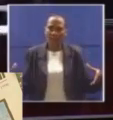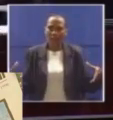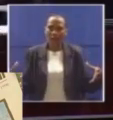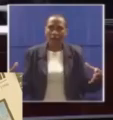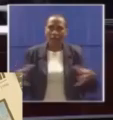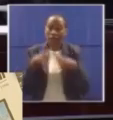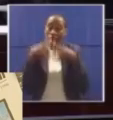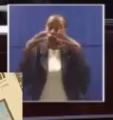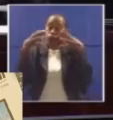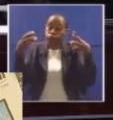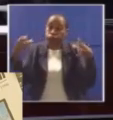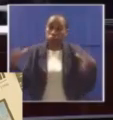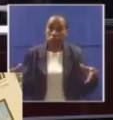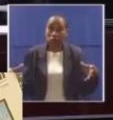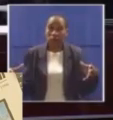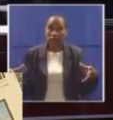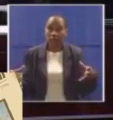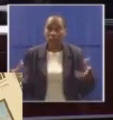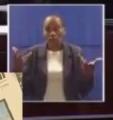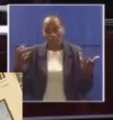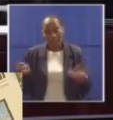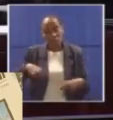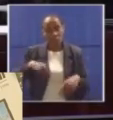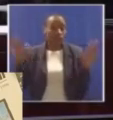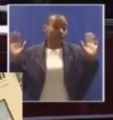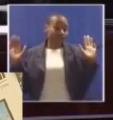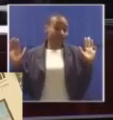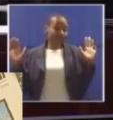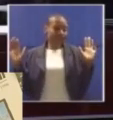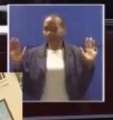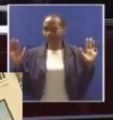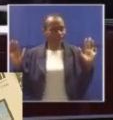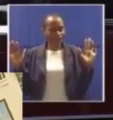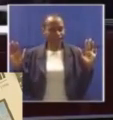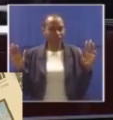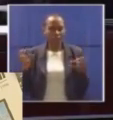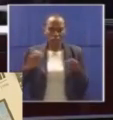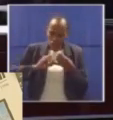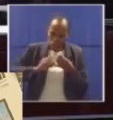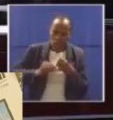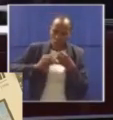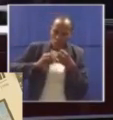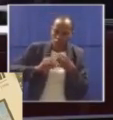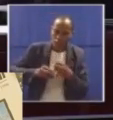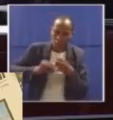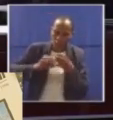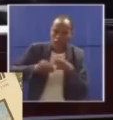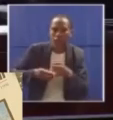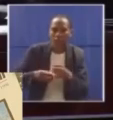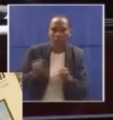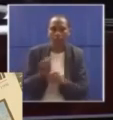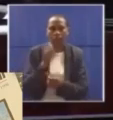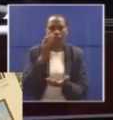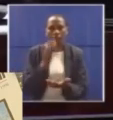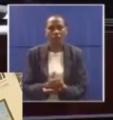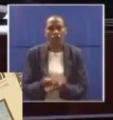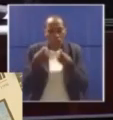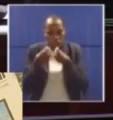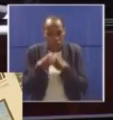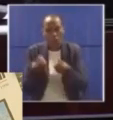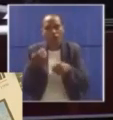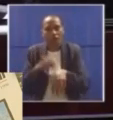it's so huge, but rather than give up, we've got to make every effort to ensure that we address the